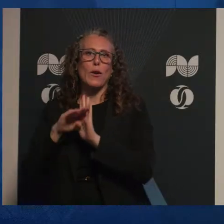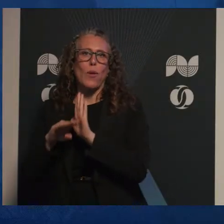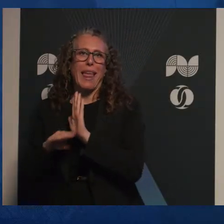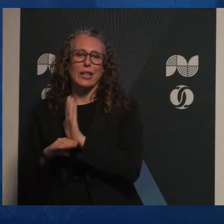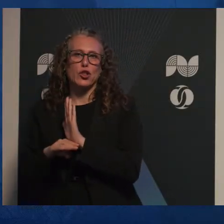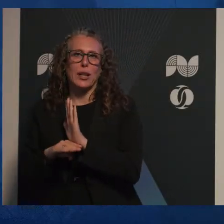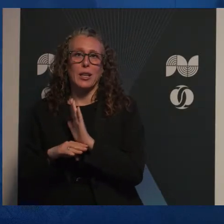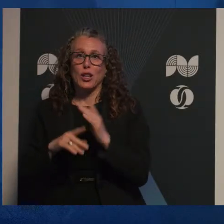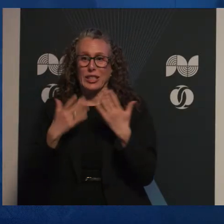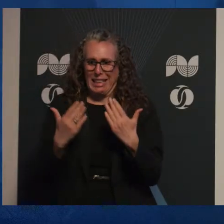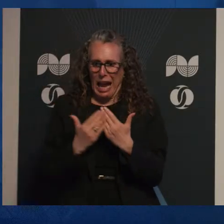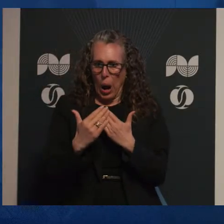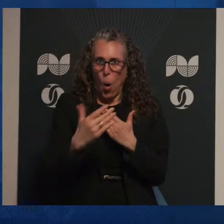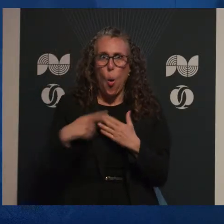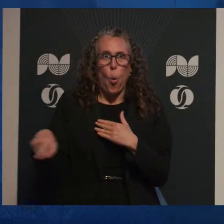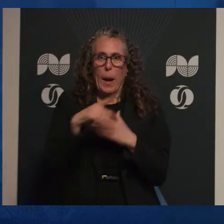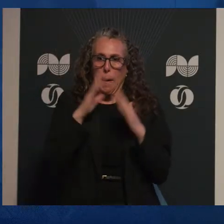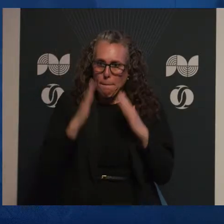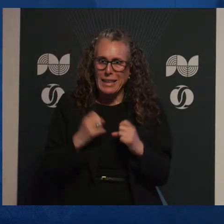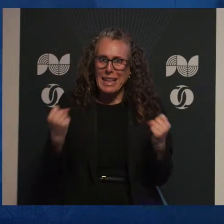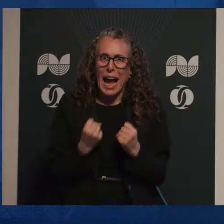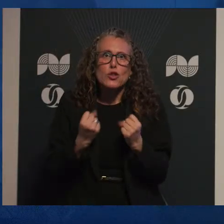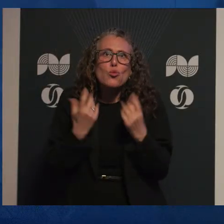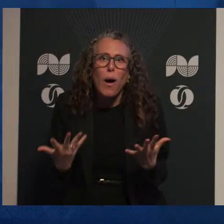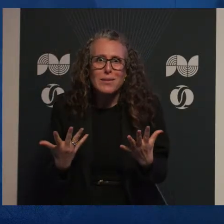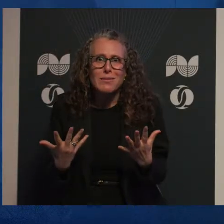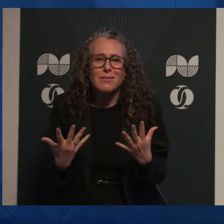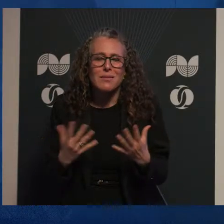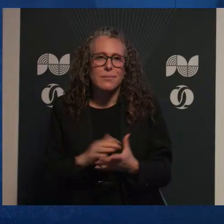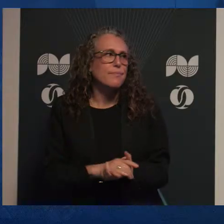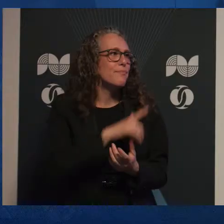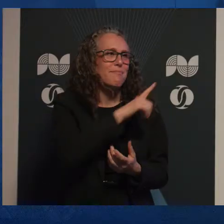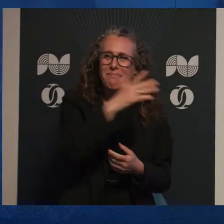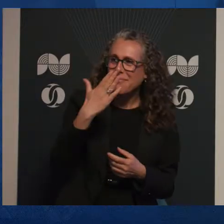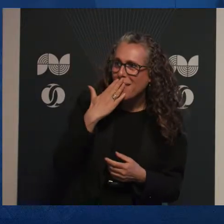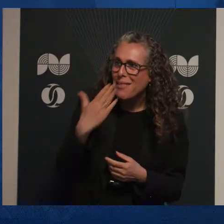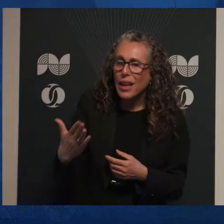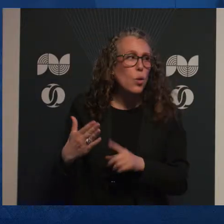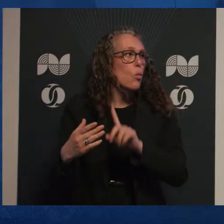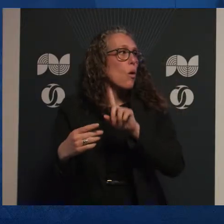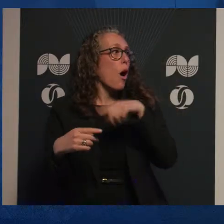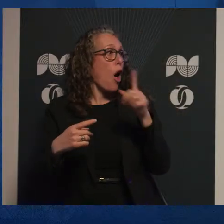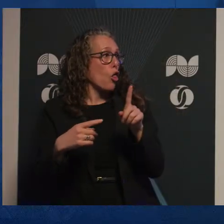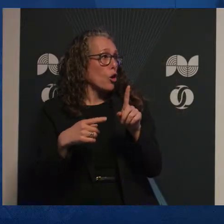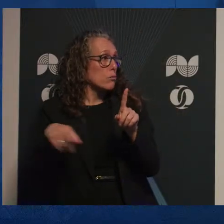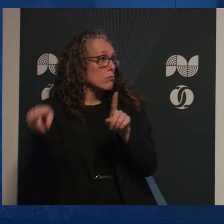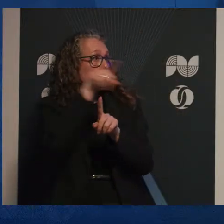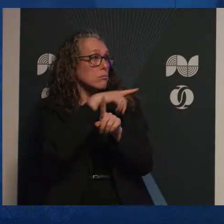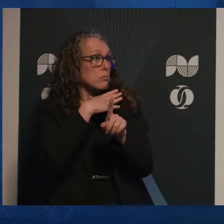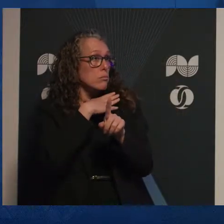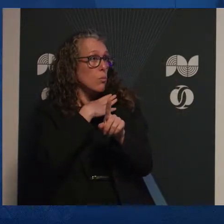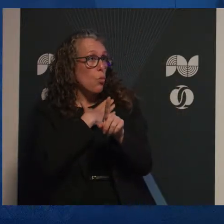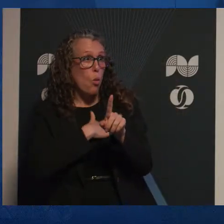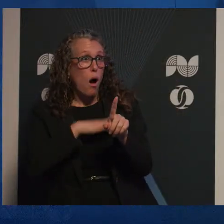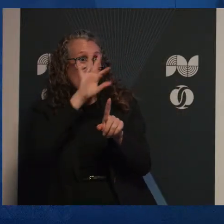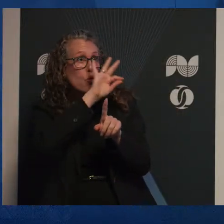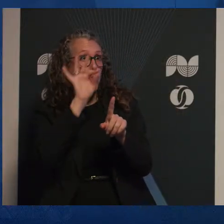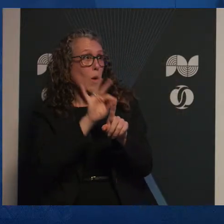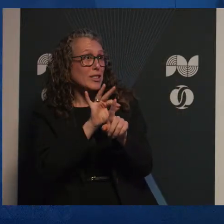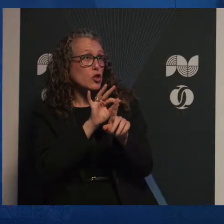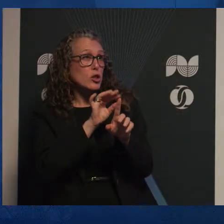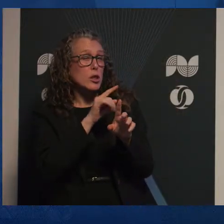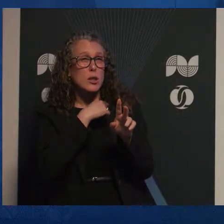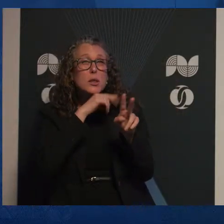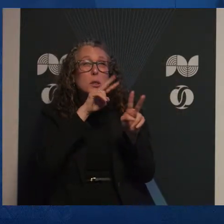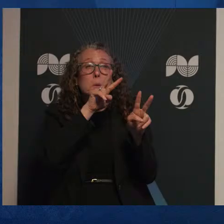midterm? Thank you very much. Thank you very much. Let's see if there's anybody else in the room right away, just to take one more. I don't